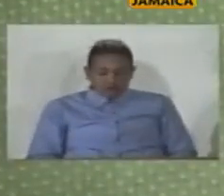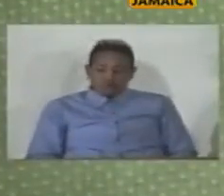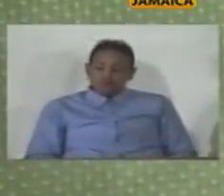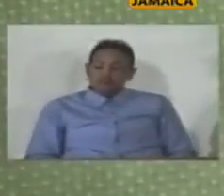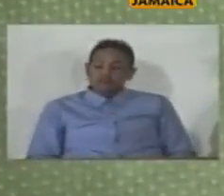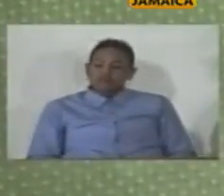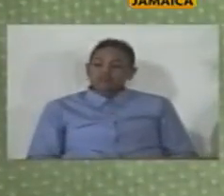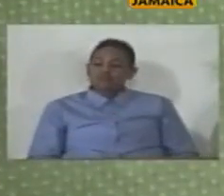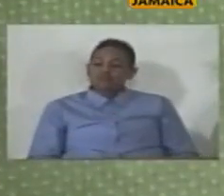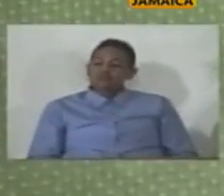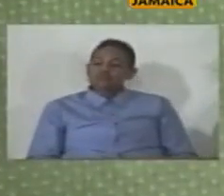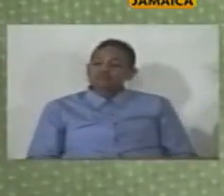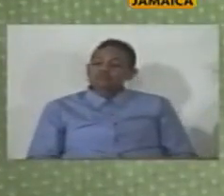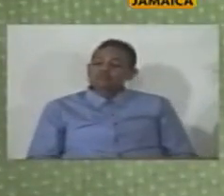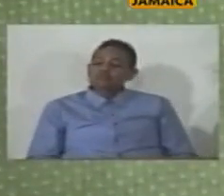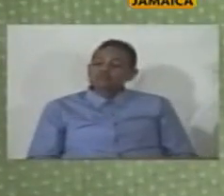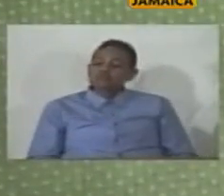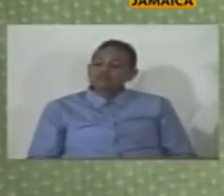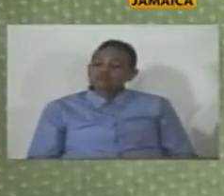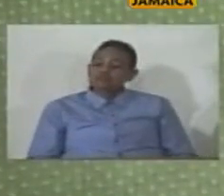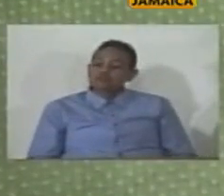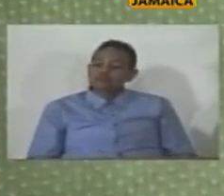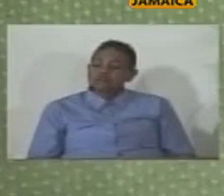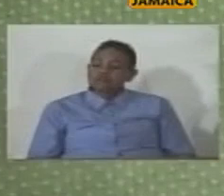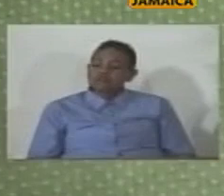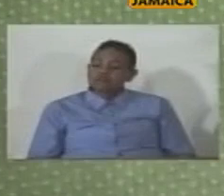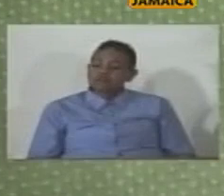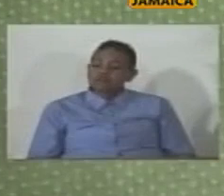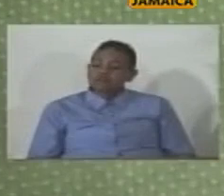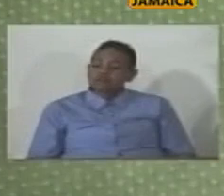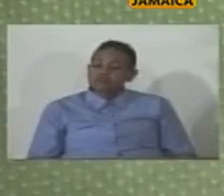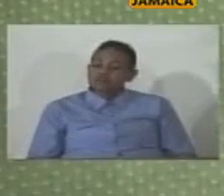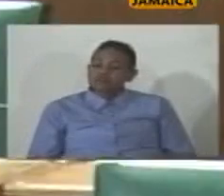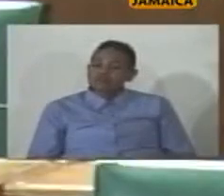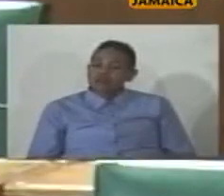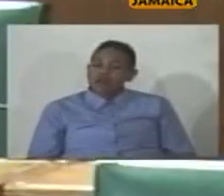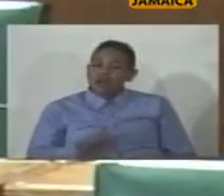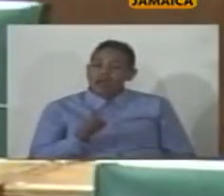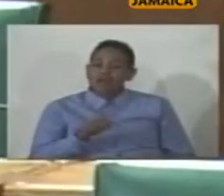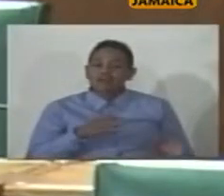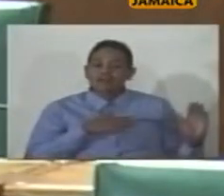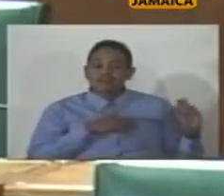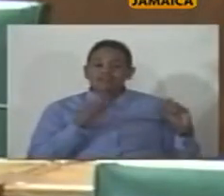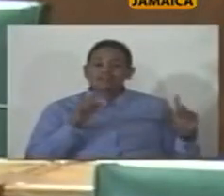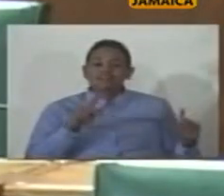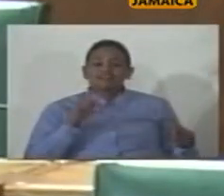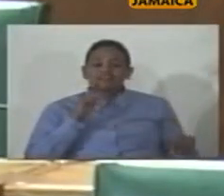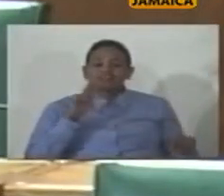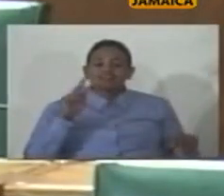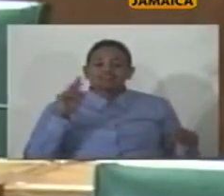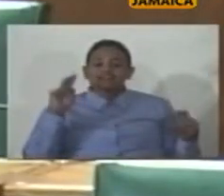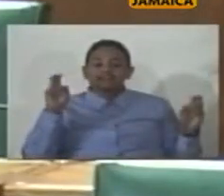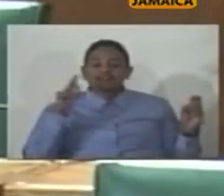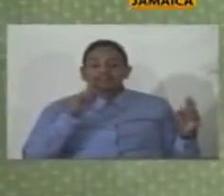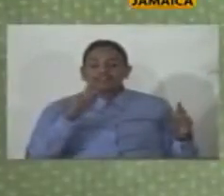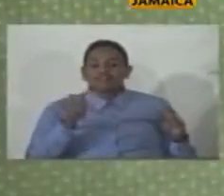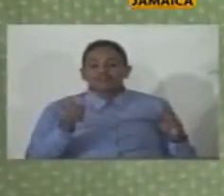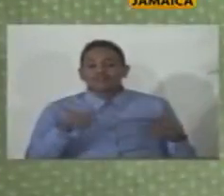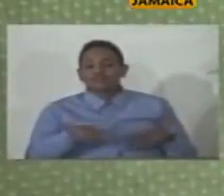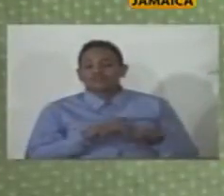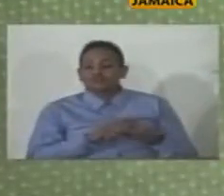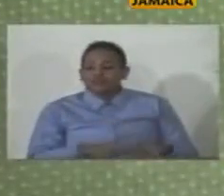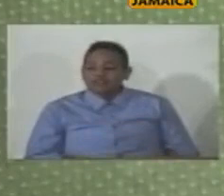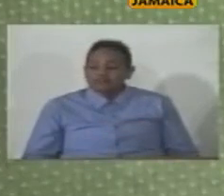you have to request a recommittal. Recommittal, yes, I'm asking for a recommittal of the items that we suspended.